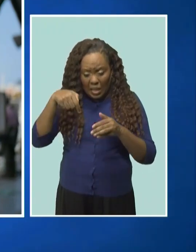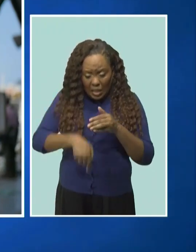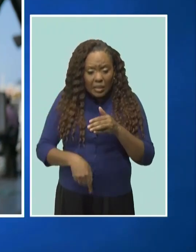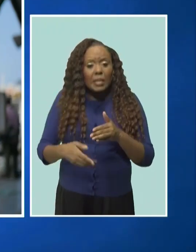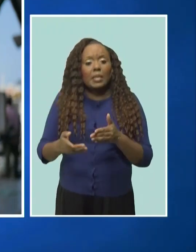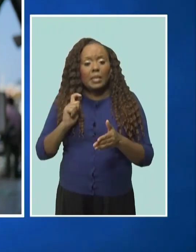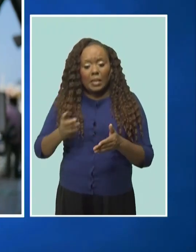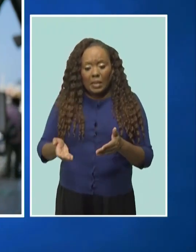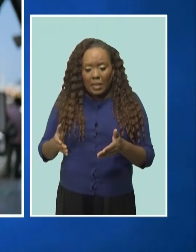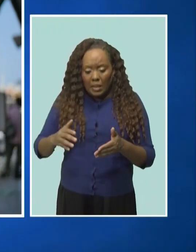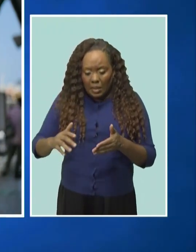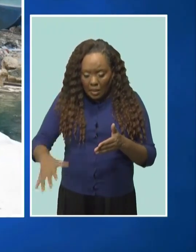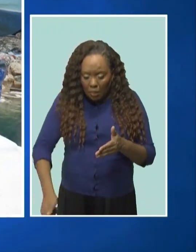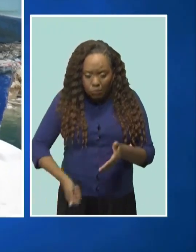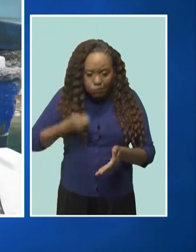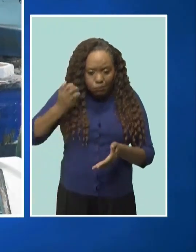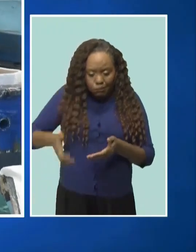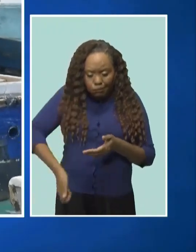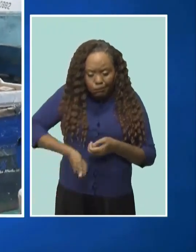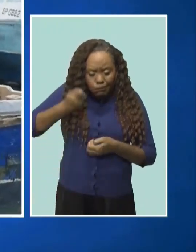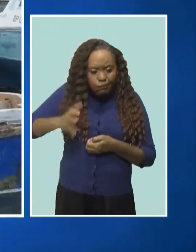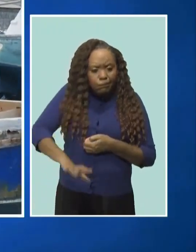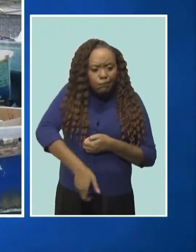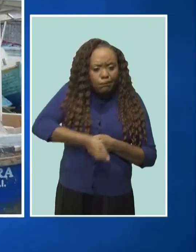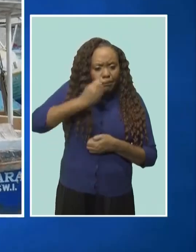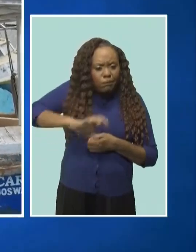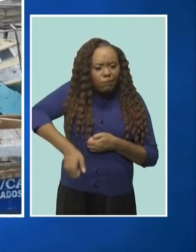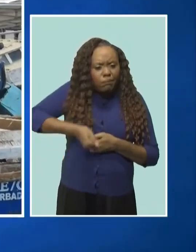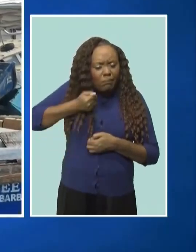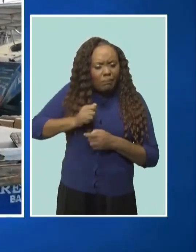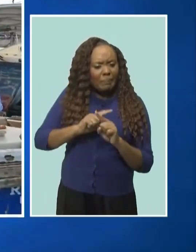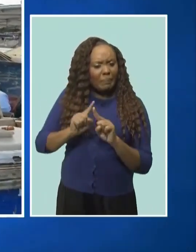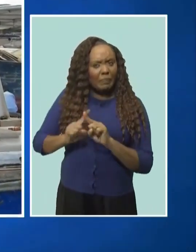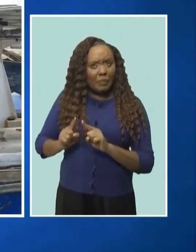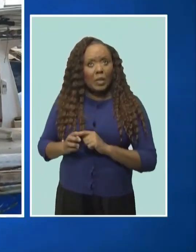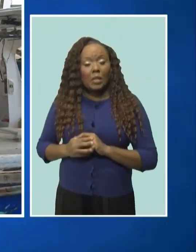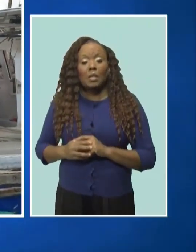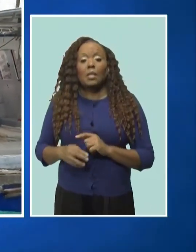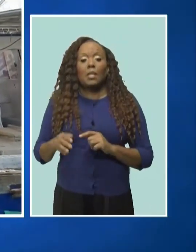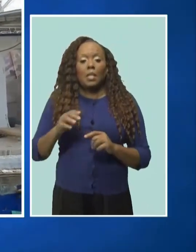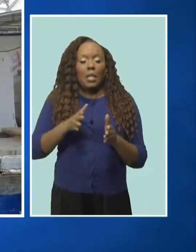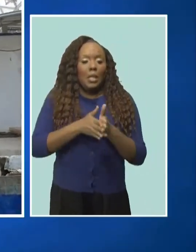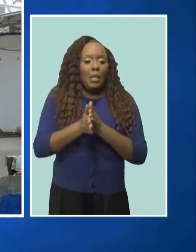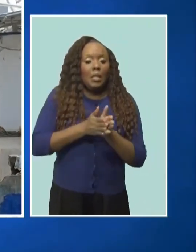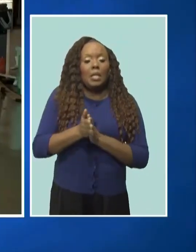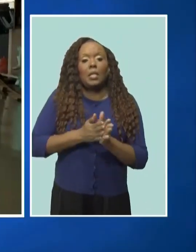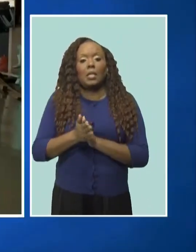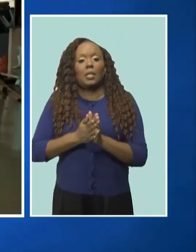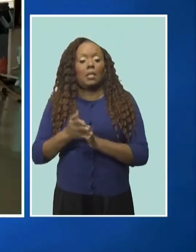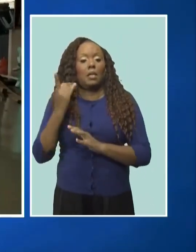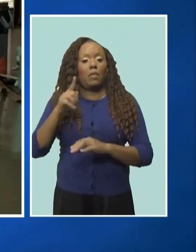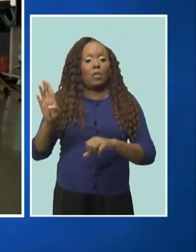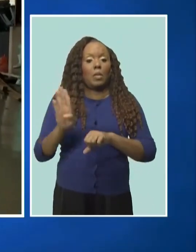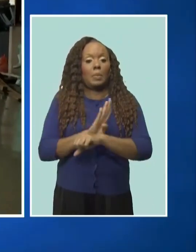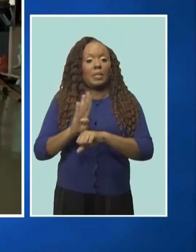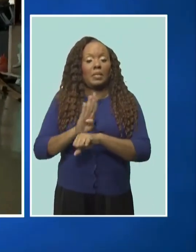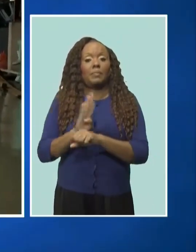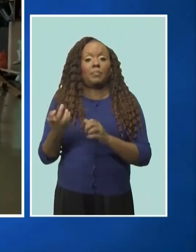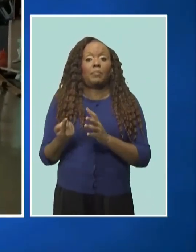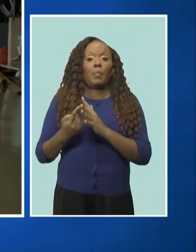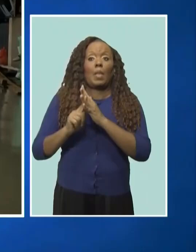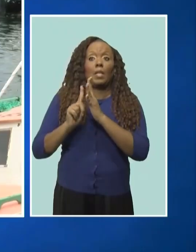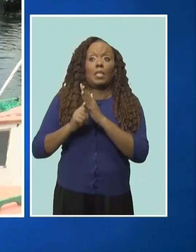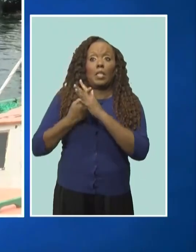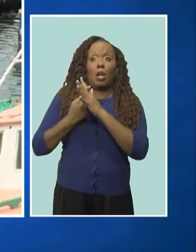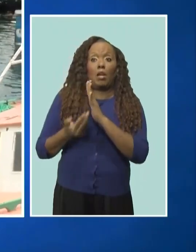of the vessels will be out of the water. All the stakeholders are looking forward to normal business resuming at the complex, and they are